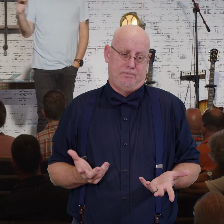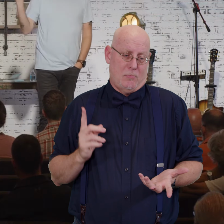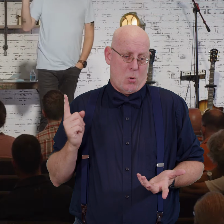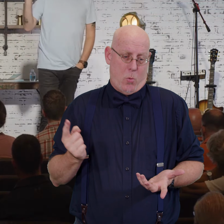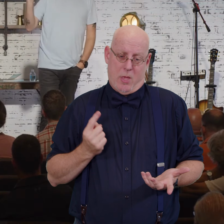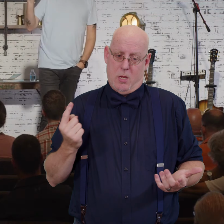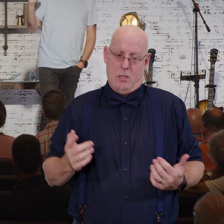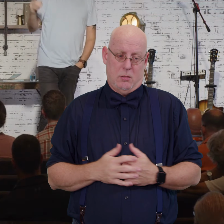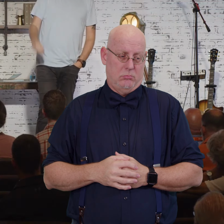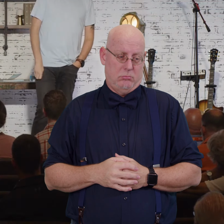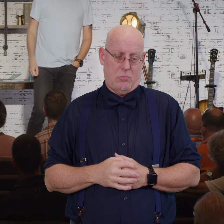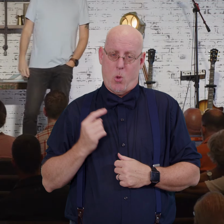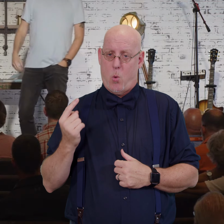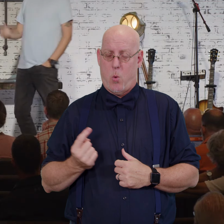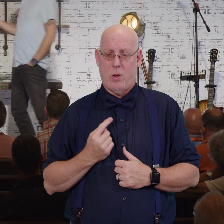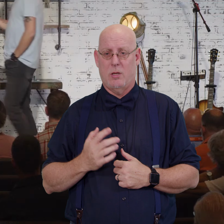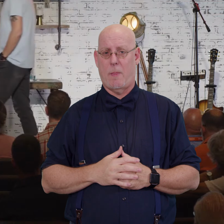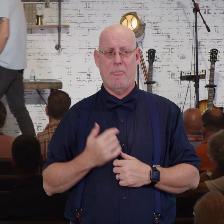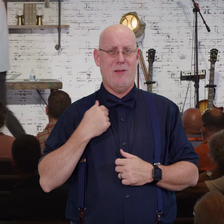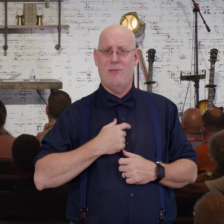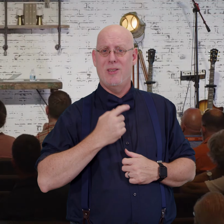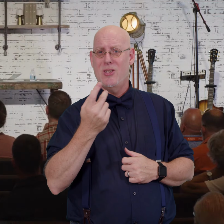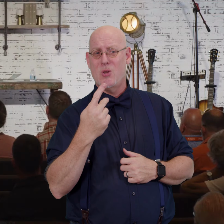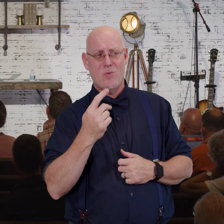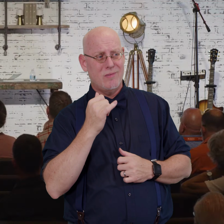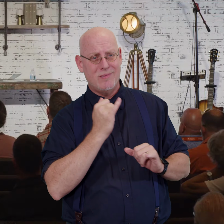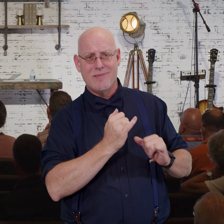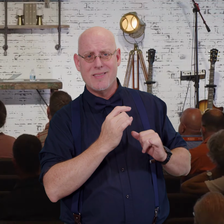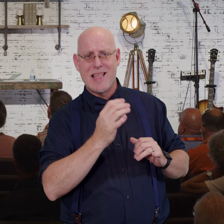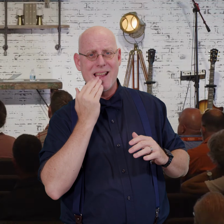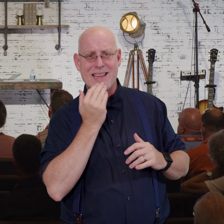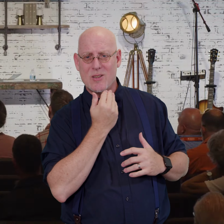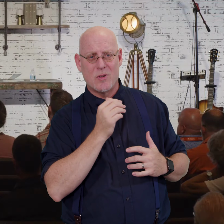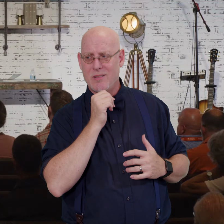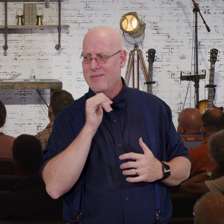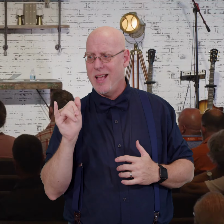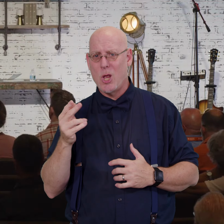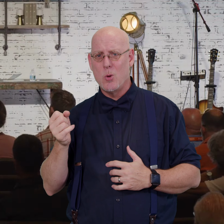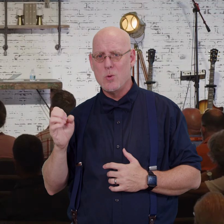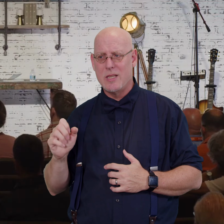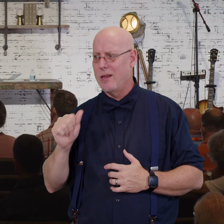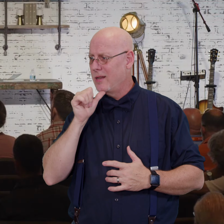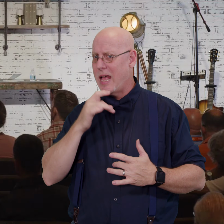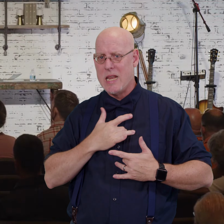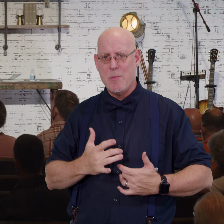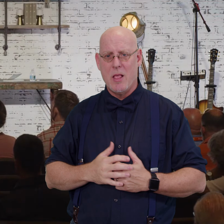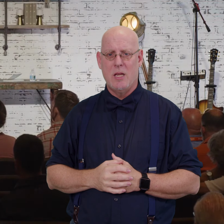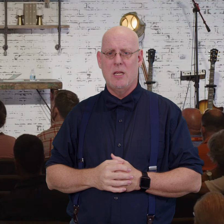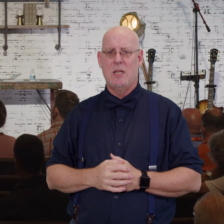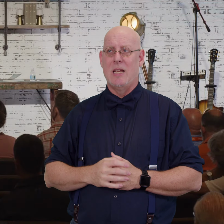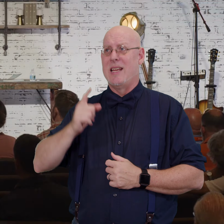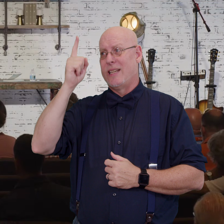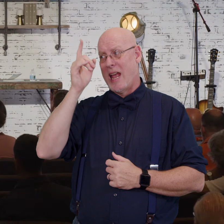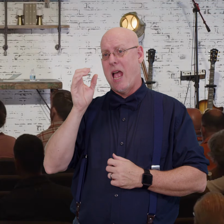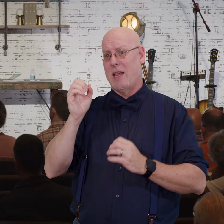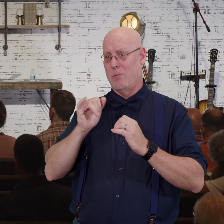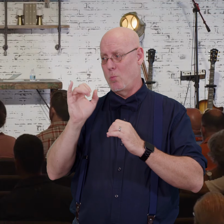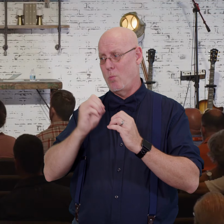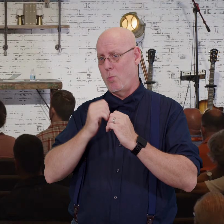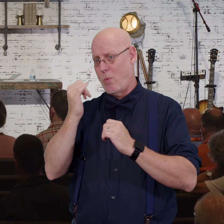Right. Only. We're like Israel. We're not like Hosea, not typically. God's like